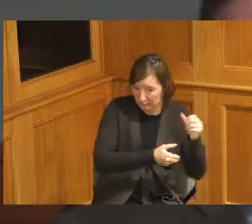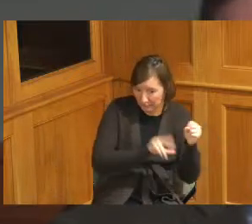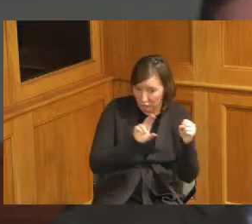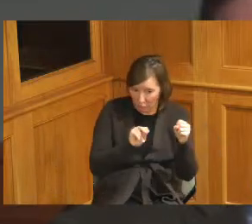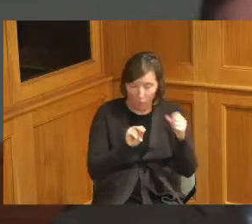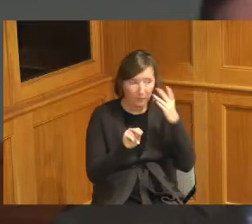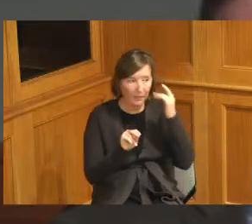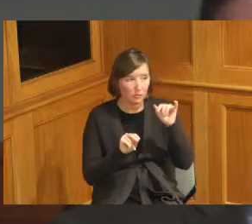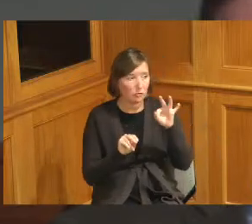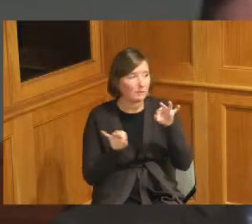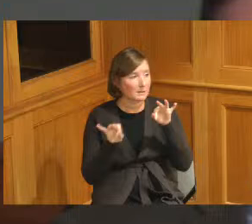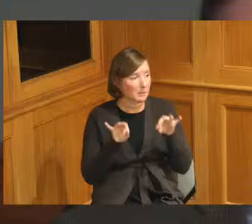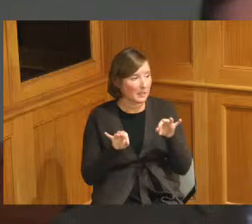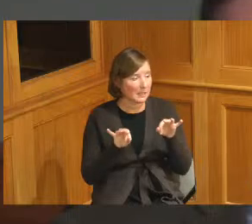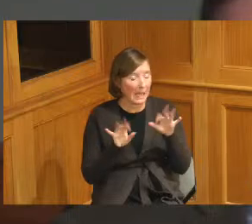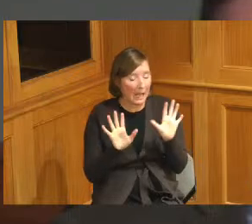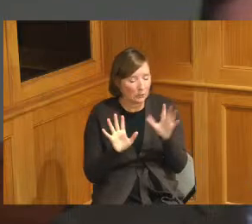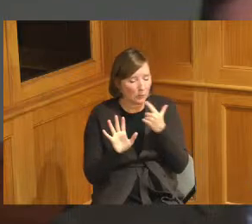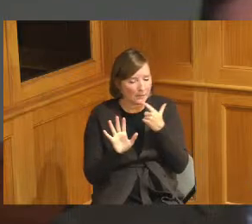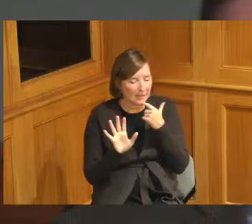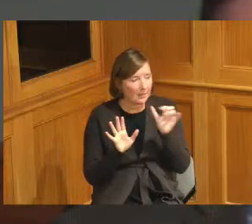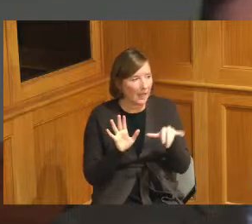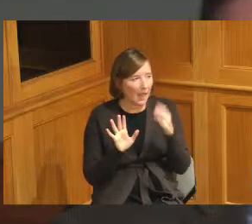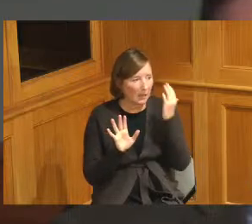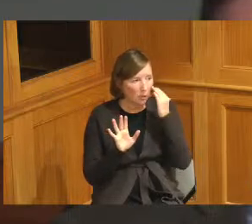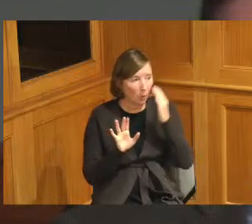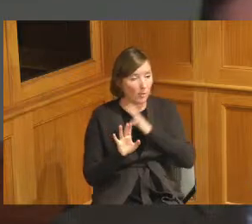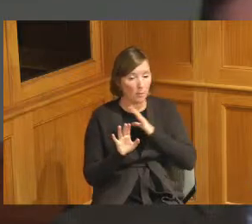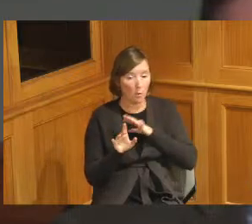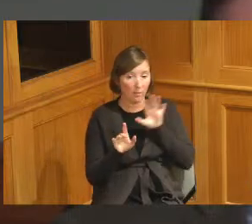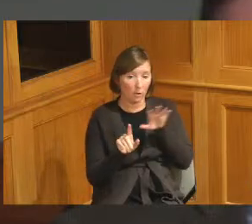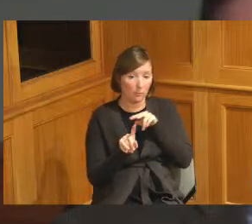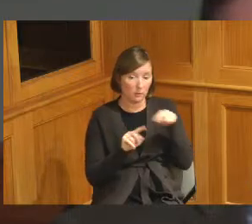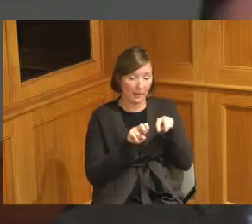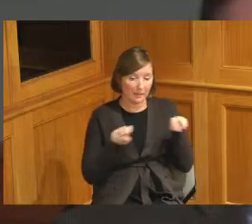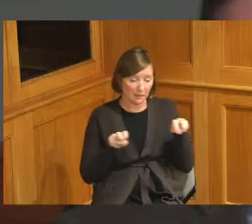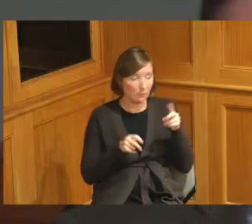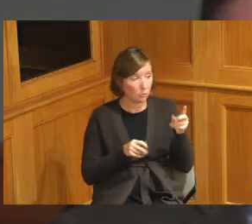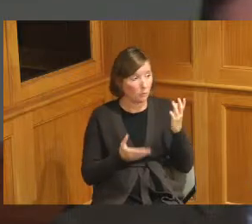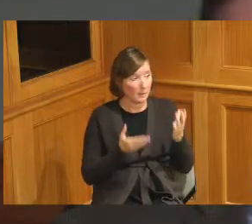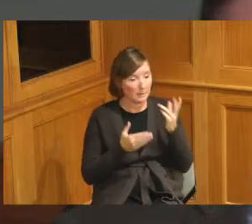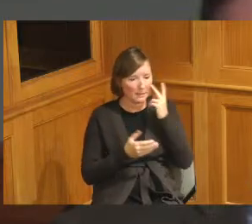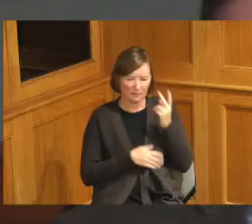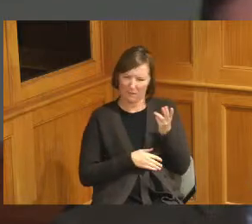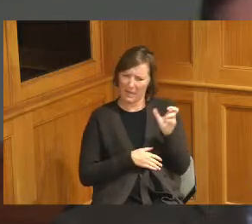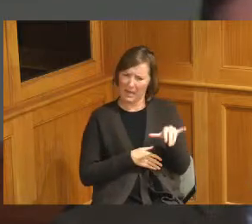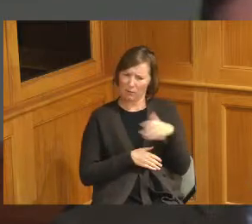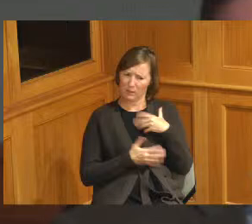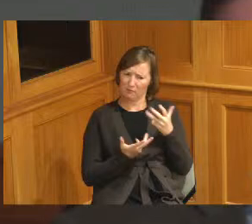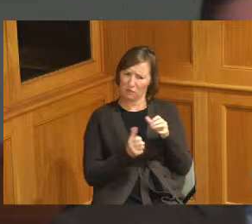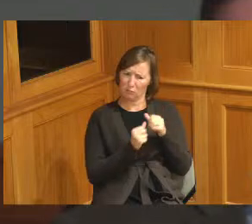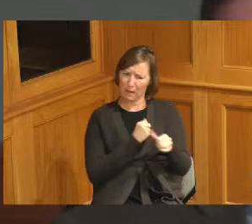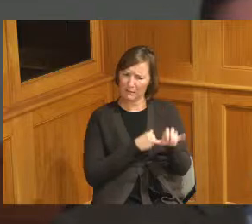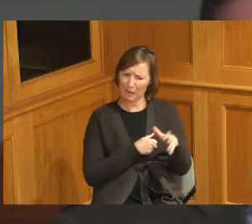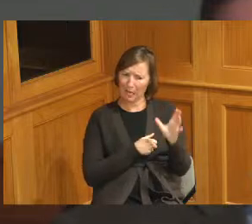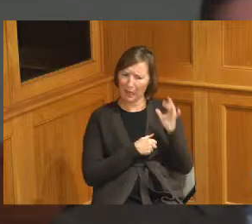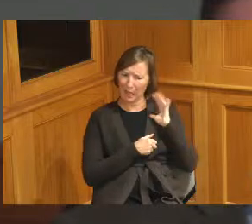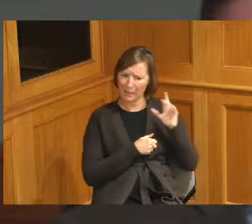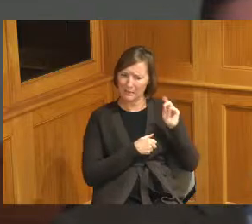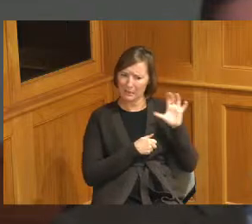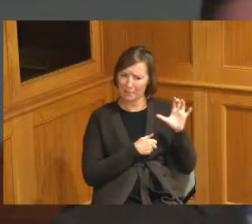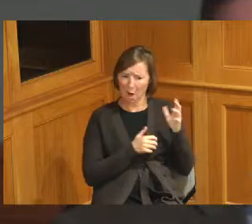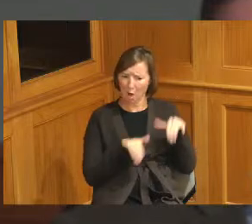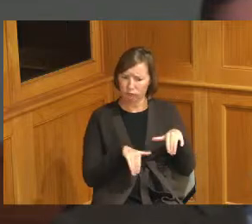I'll just conclude by saying that I know from the board's perspective, you may see, hey, we passed this in December, and then it looks like